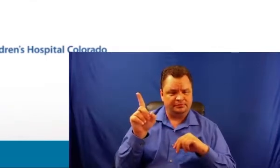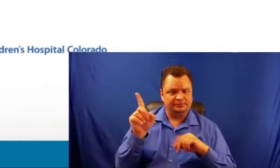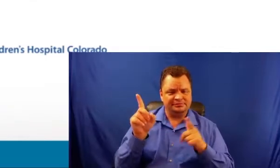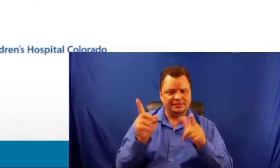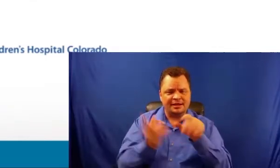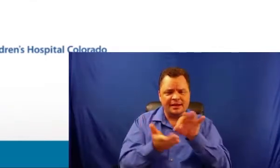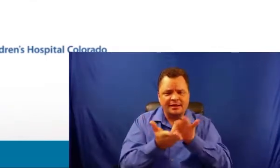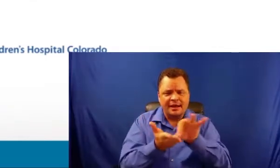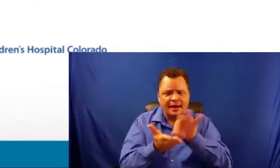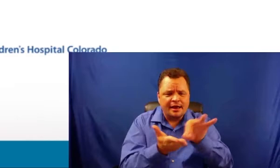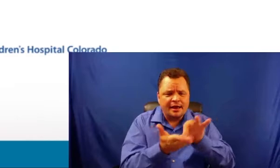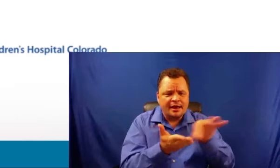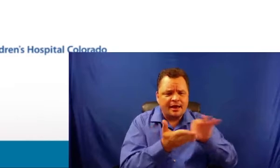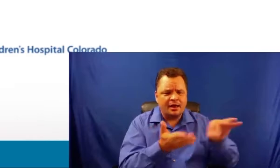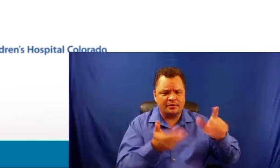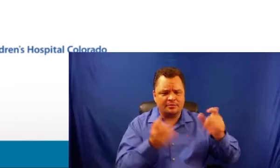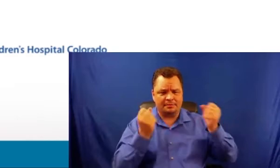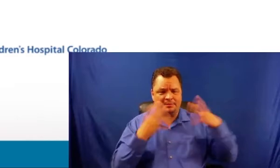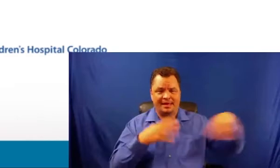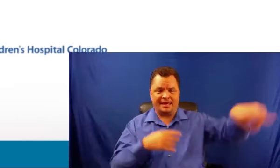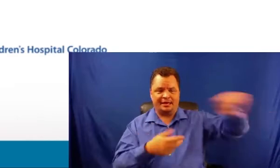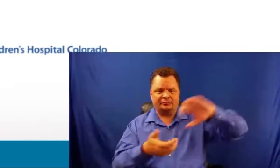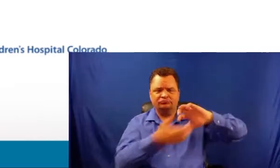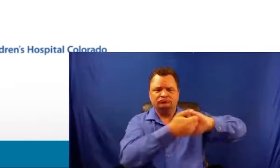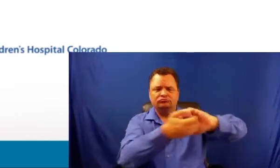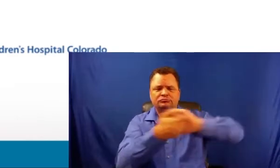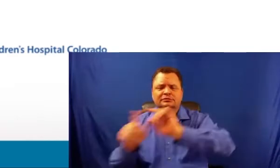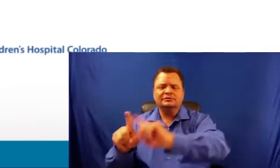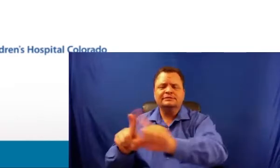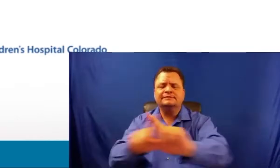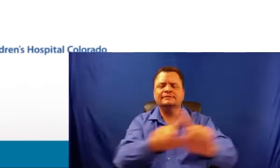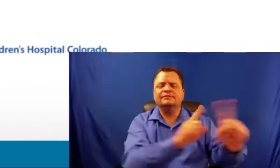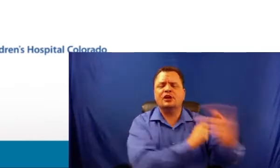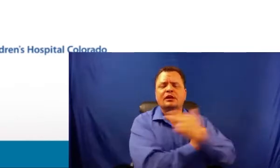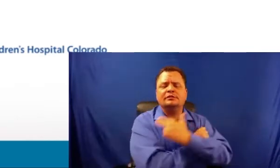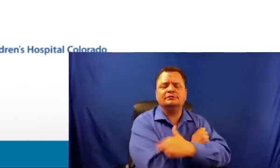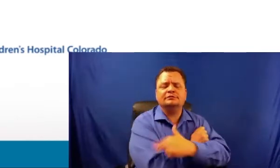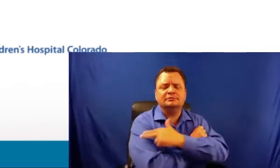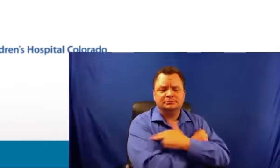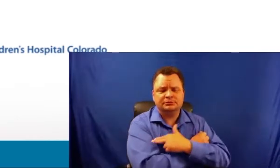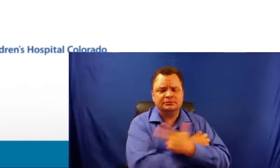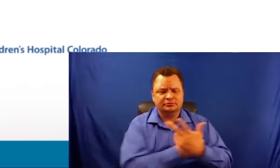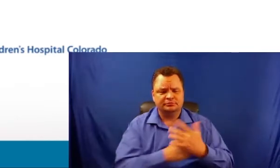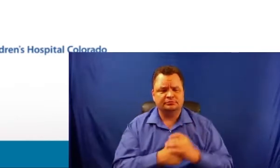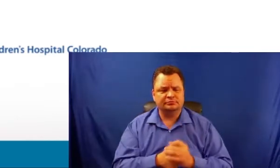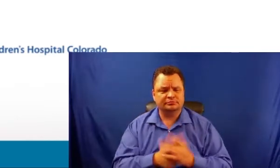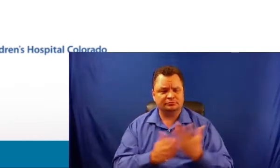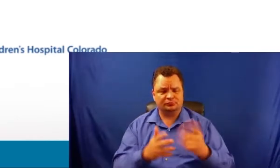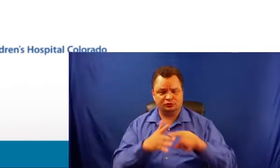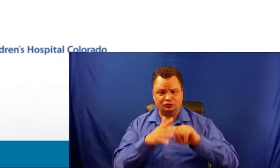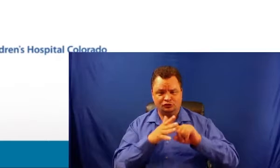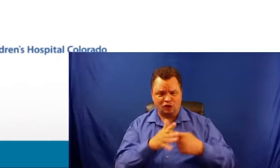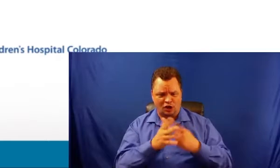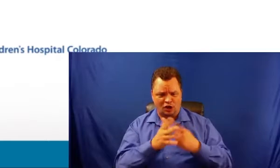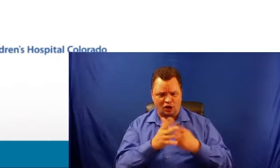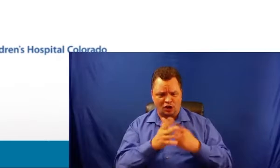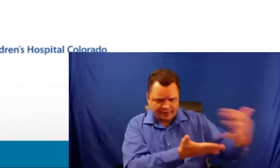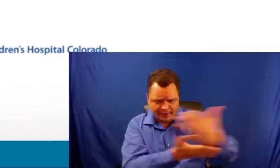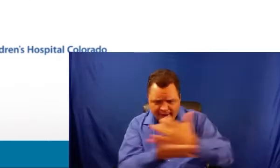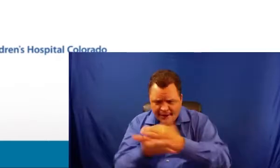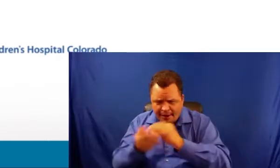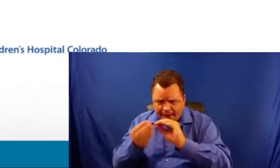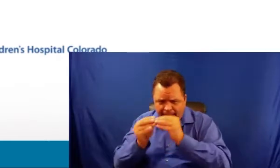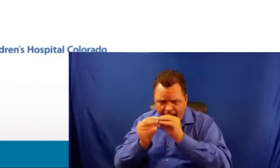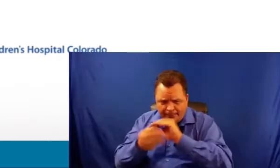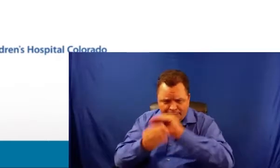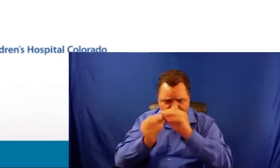regional hospitals. We don't have the complete data set because we began the collaboration with data that commenced on 1 June of